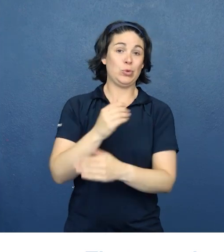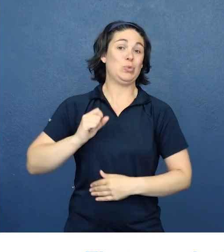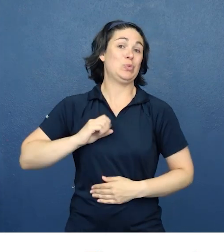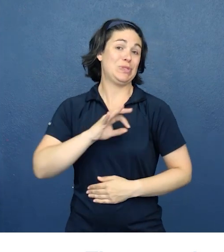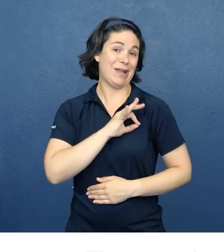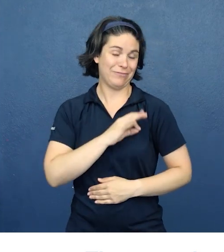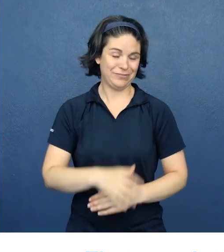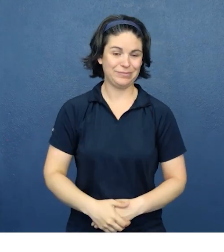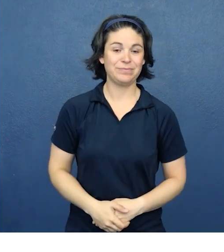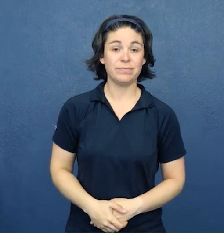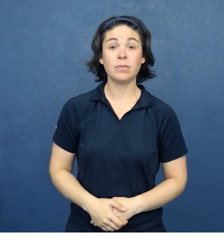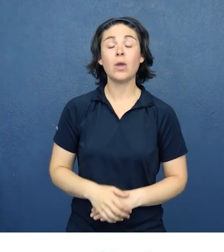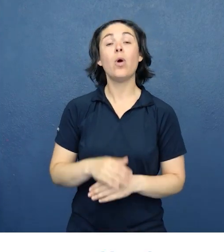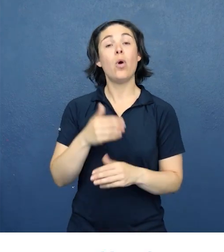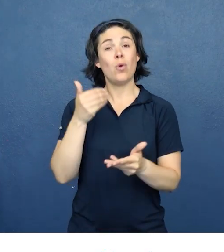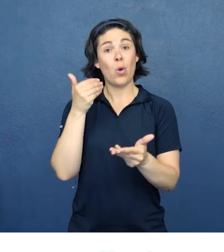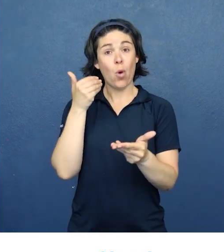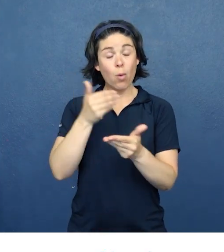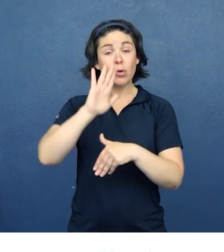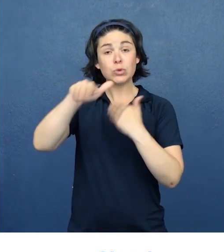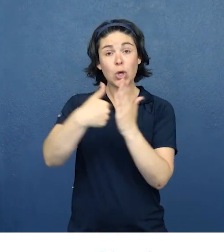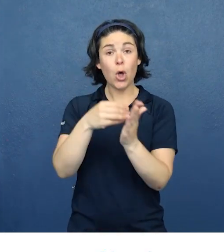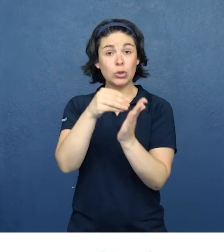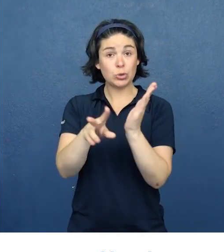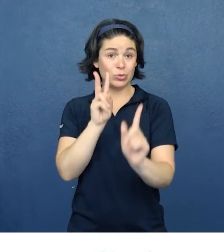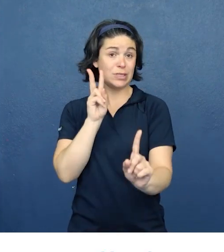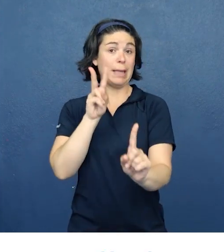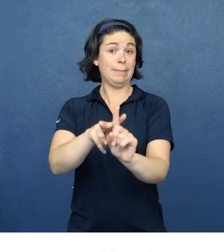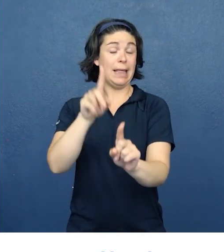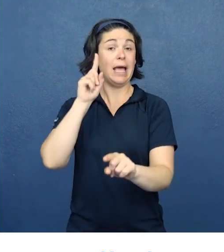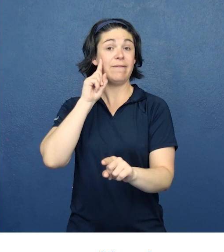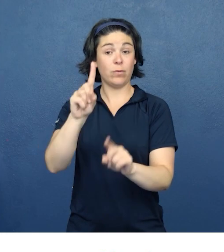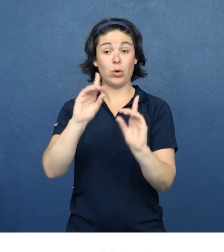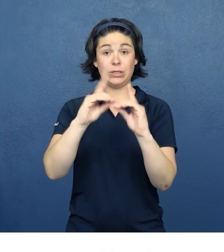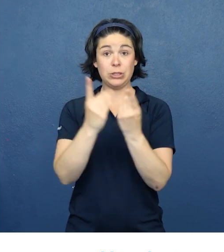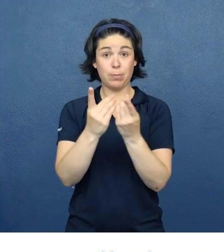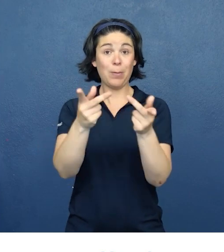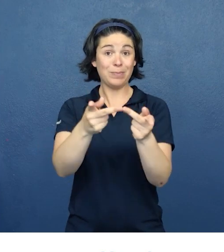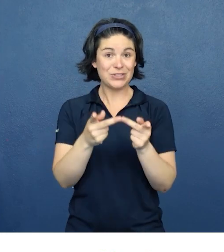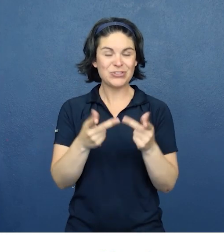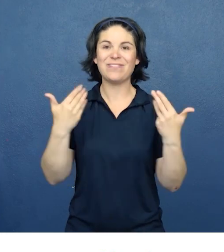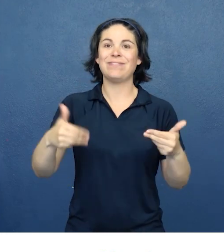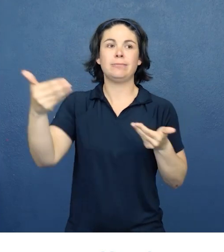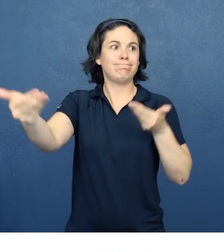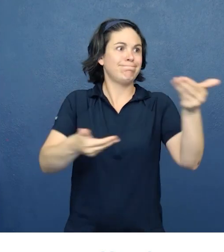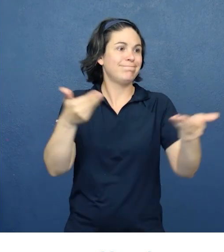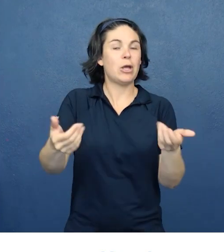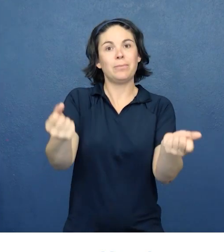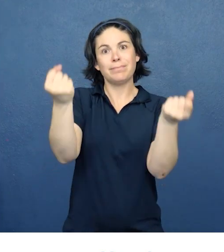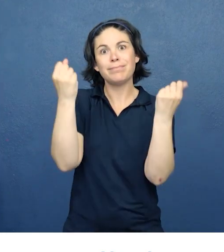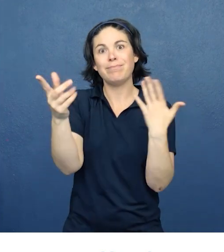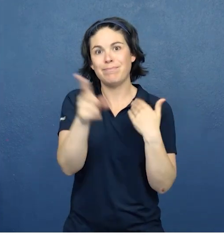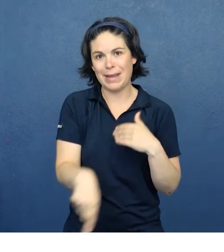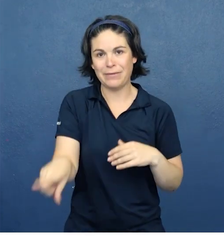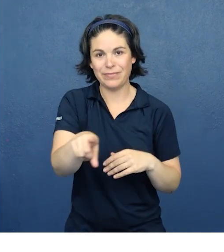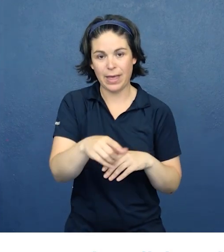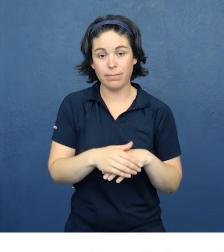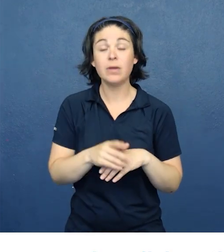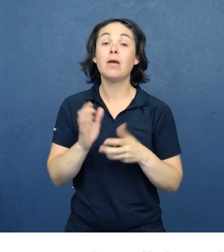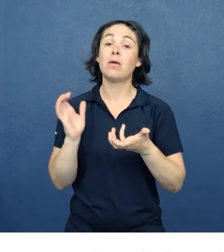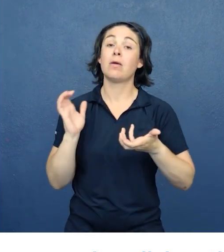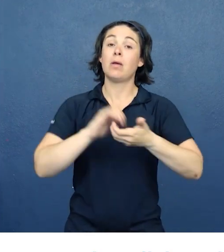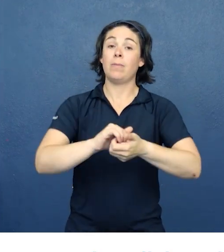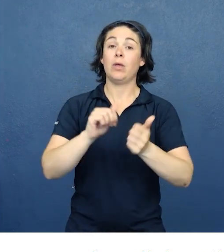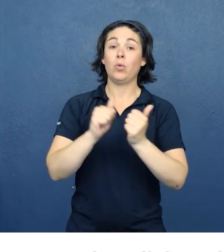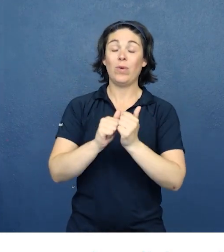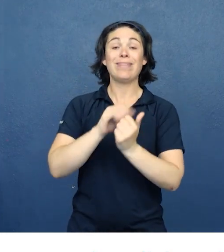department therapist. Nearly every student who applied for a department position was hired last year. In